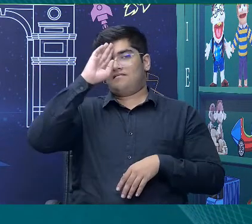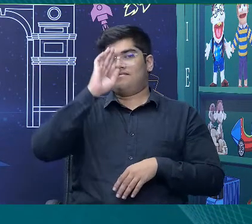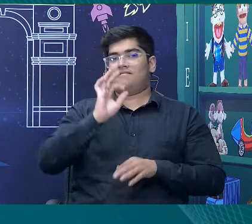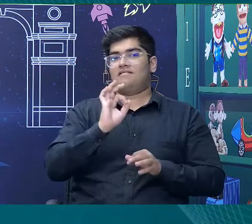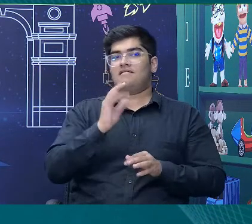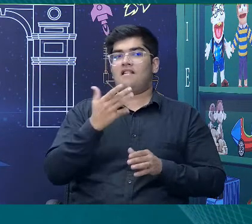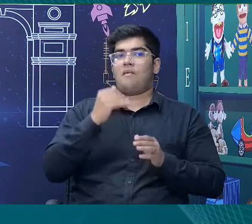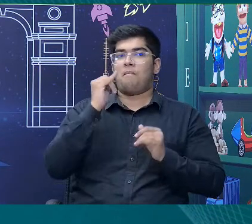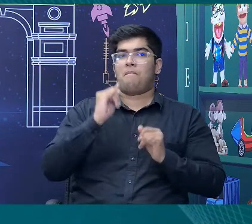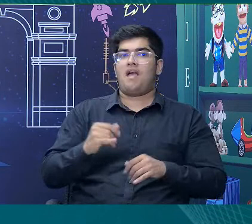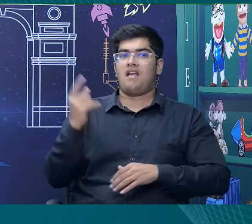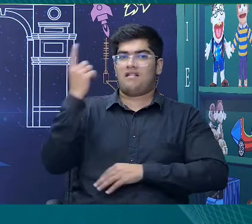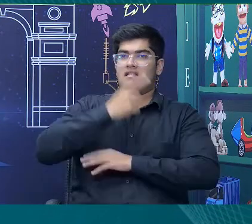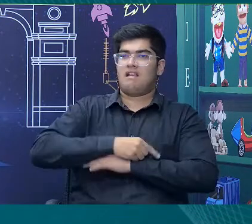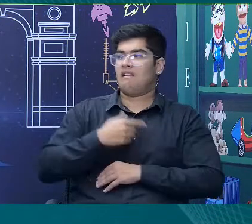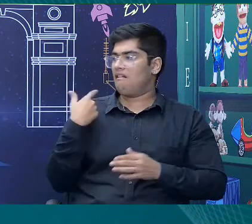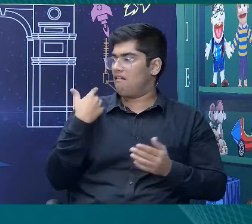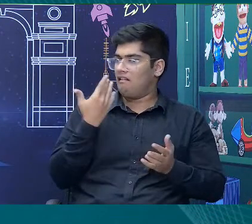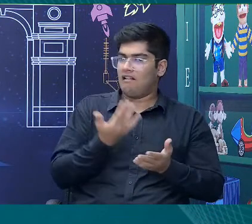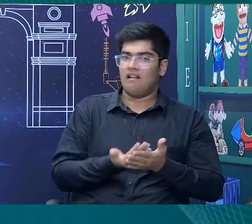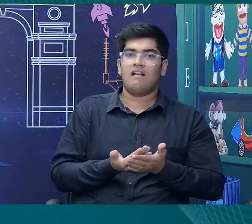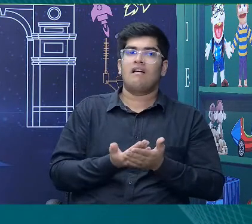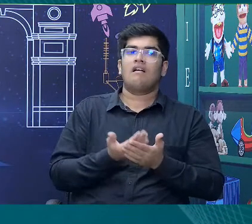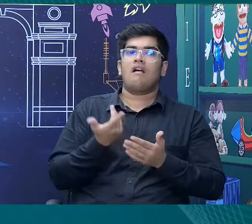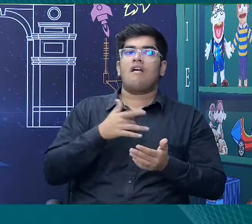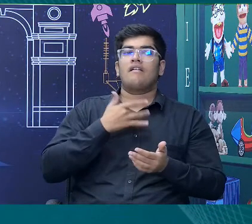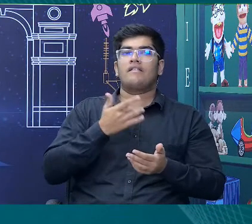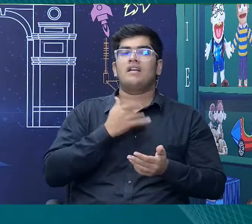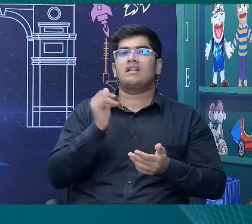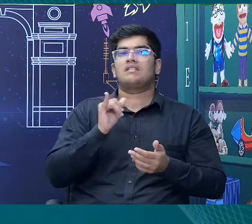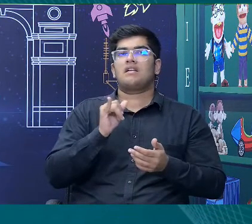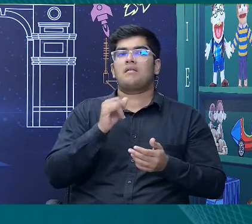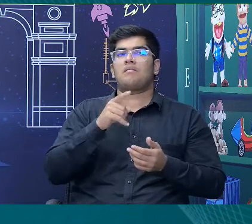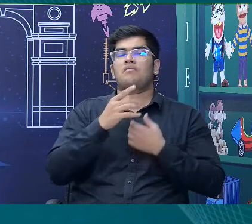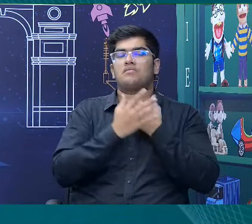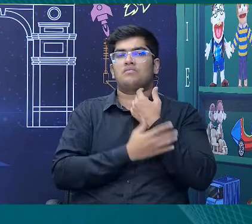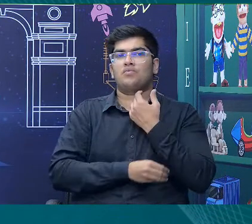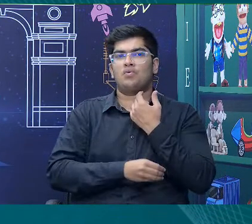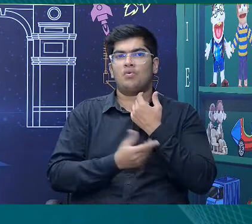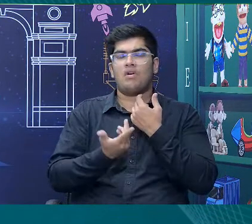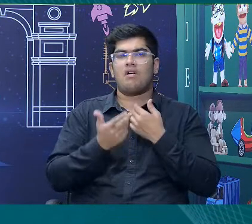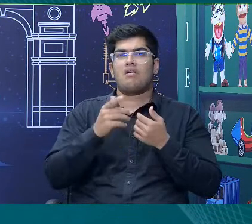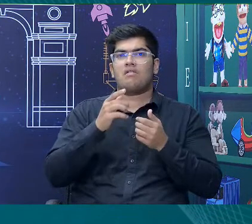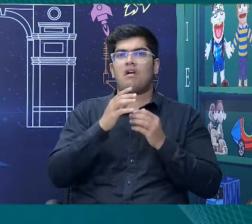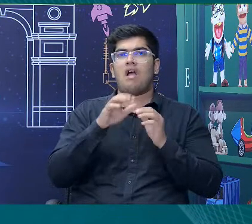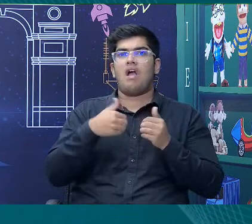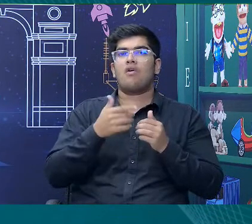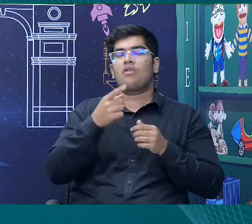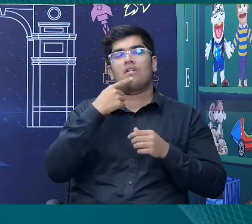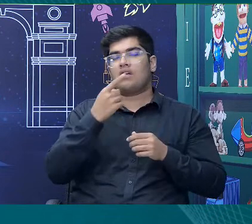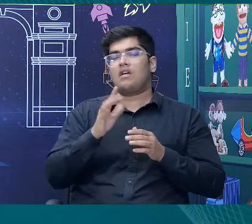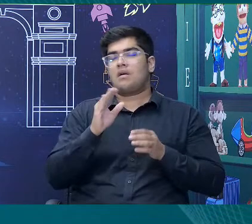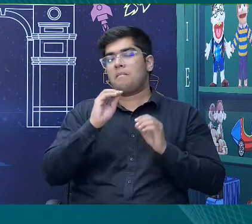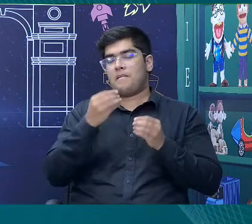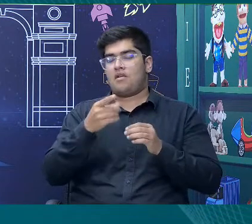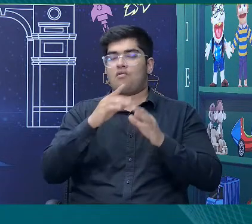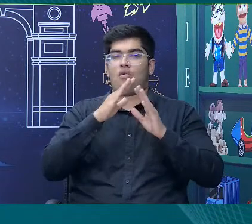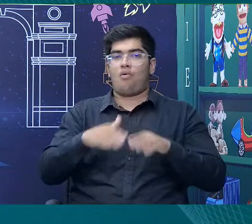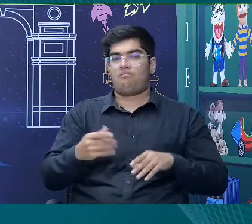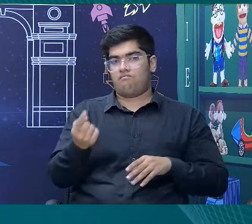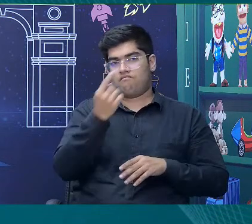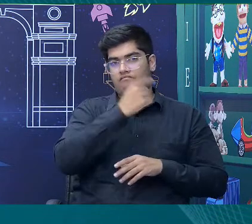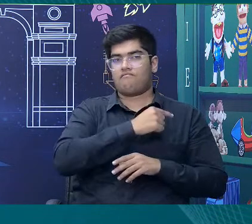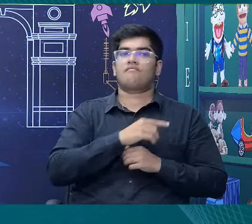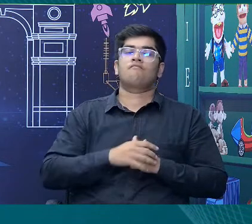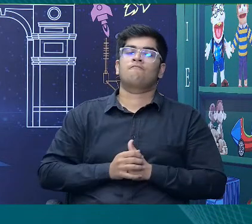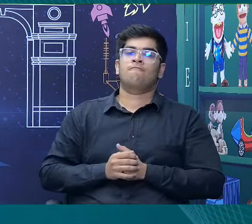bad days had befallen him. And, you know, feeling the greatest sympathy now, this ironmaster asks the tramp to come to his manor. He has a beautiful big manor and he